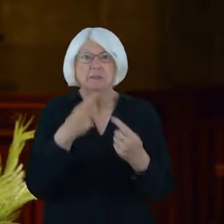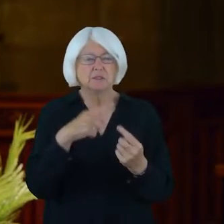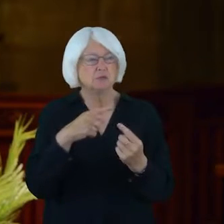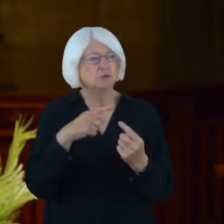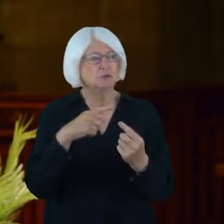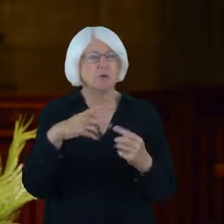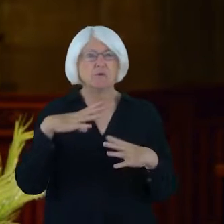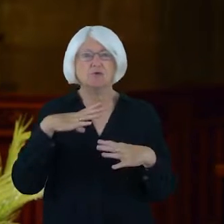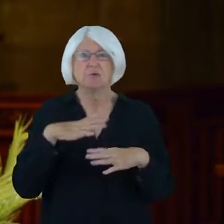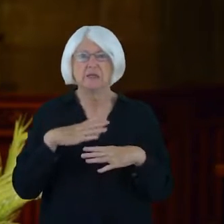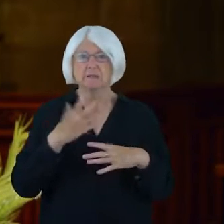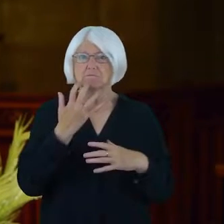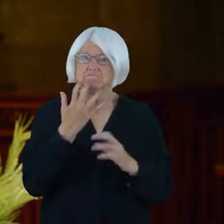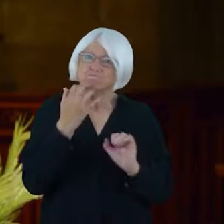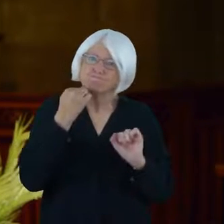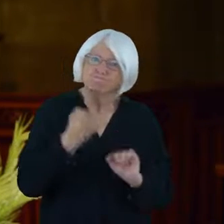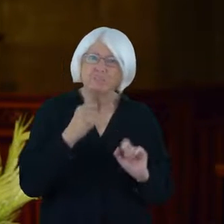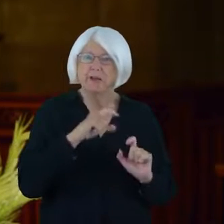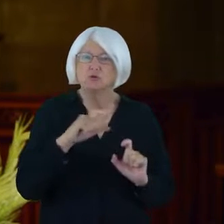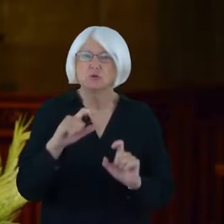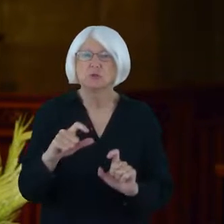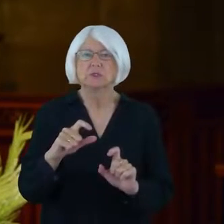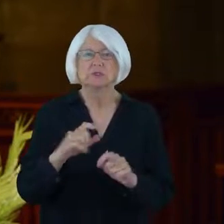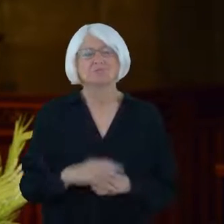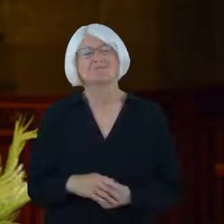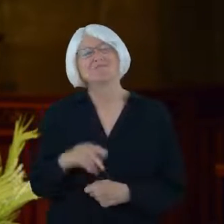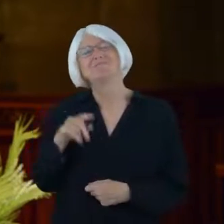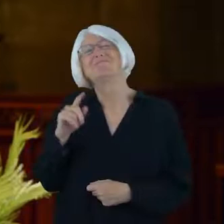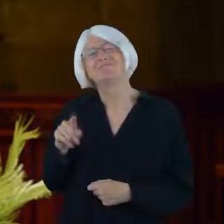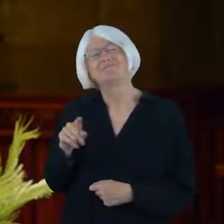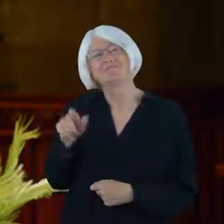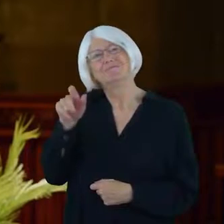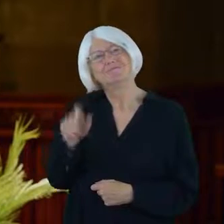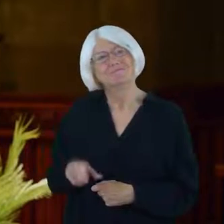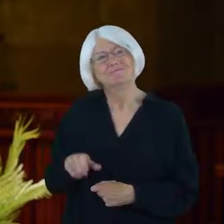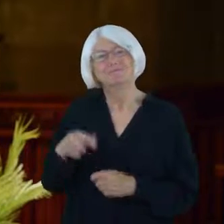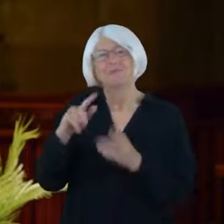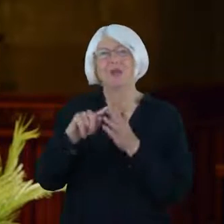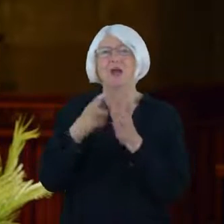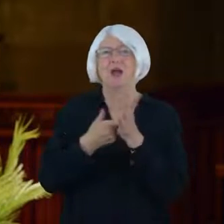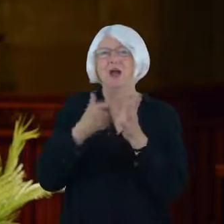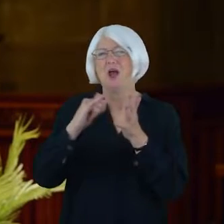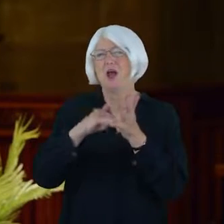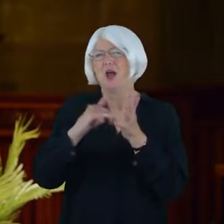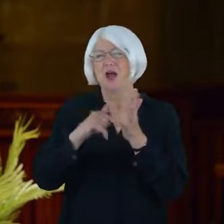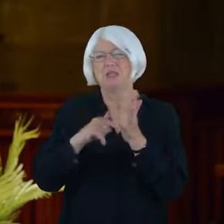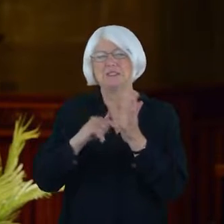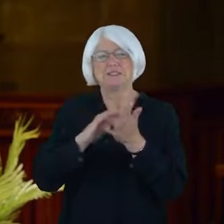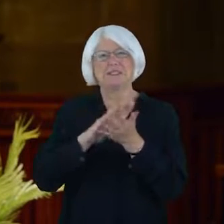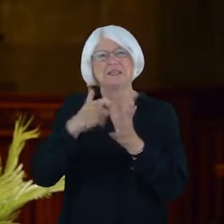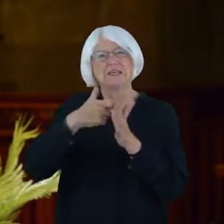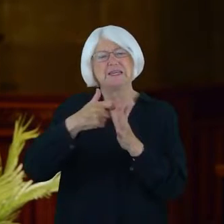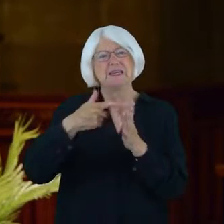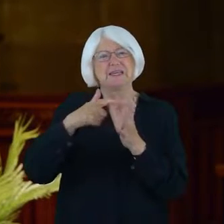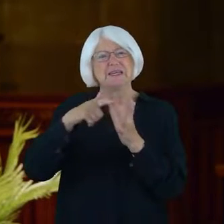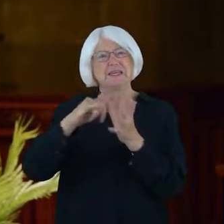traumatized congregation. In his book, The Wandering People of God, Ernst Käsemann describes how this